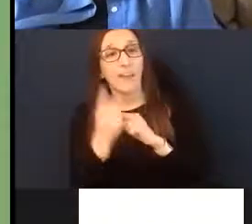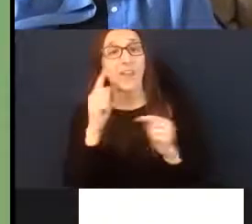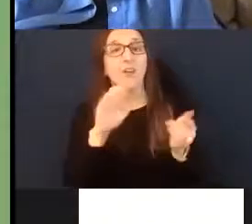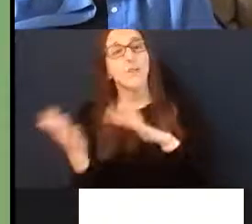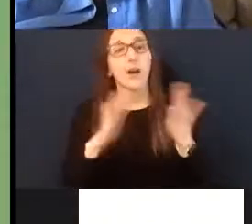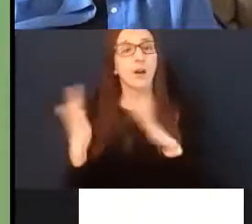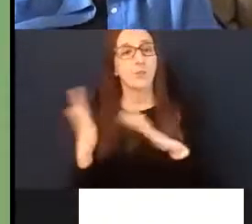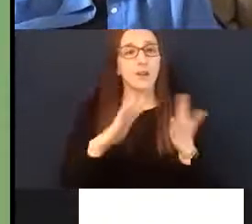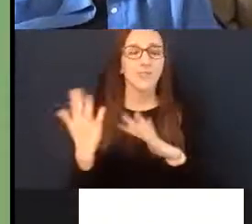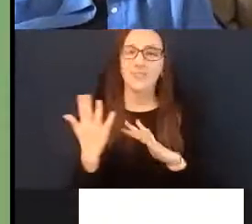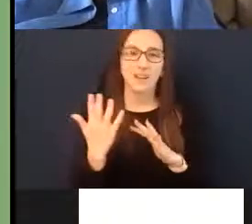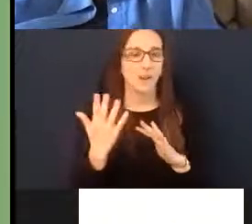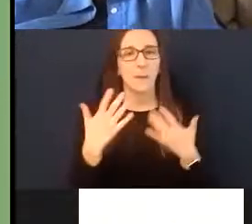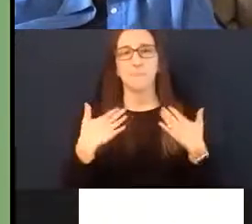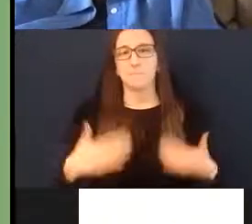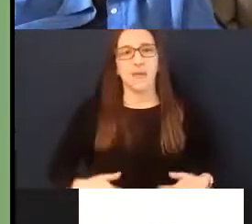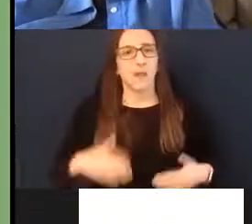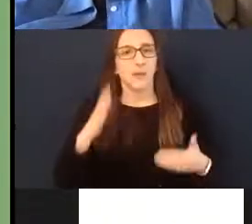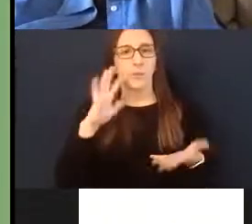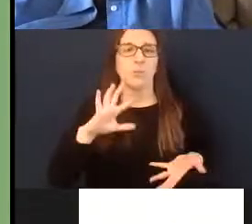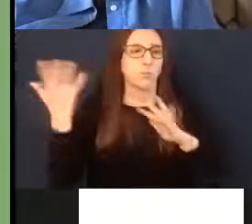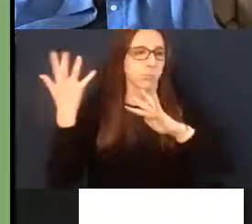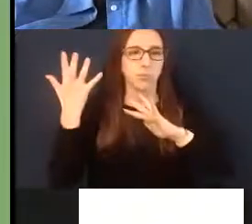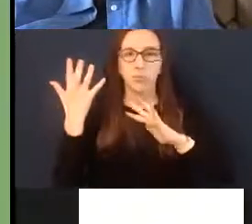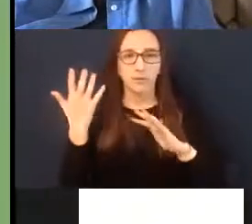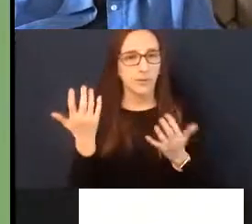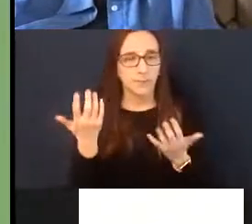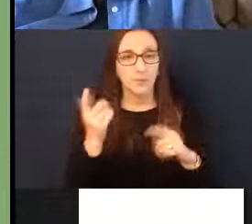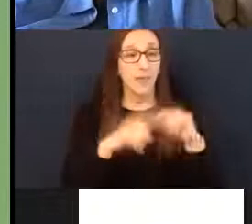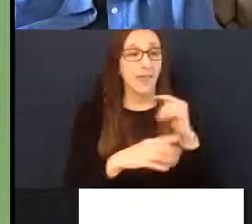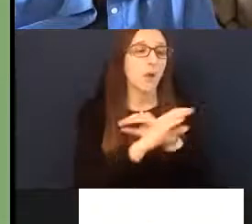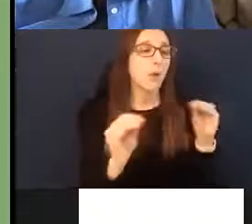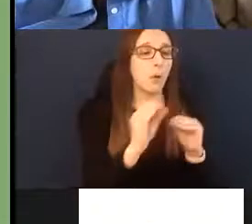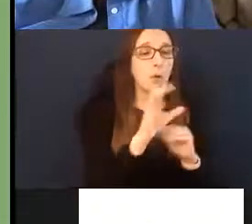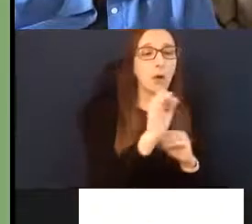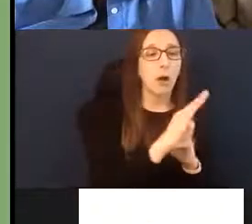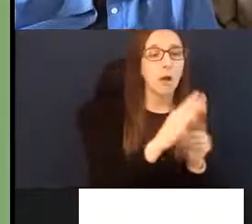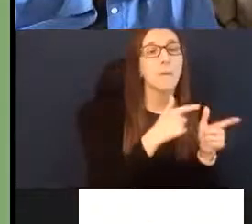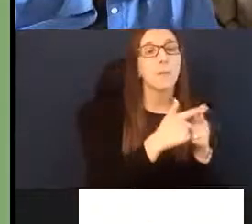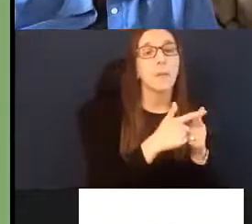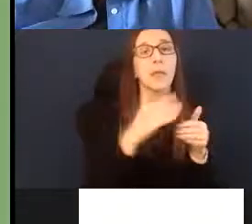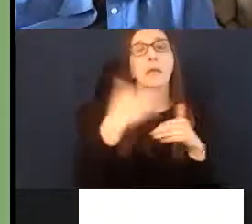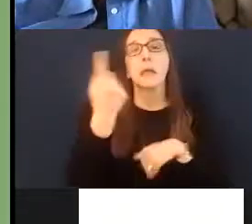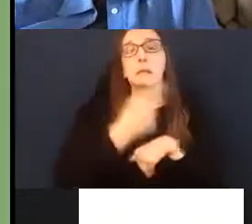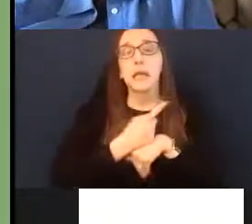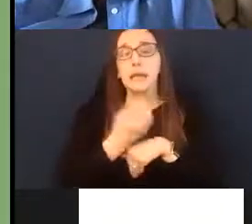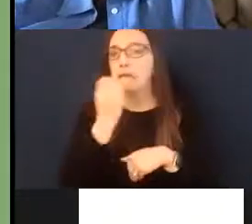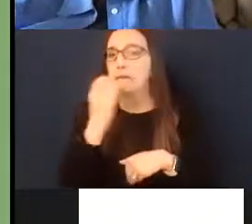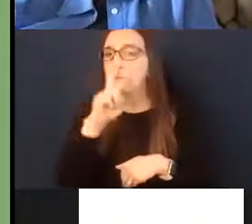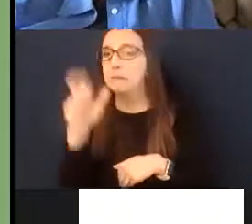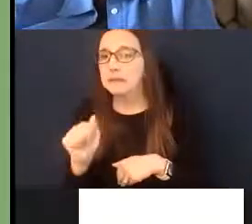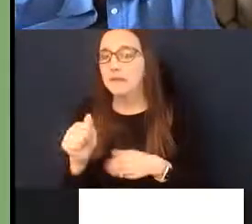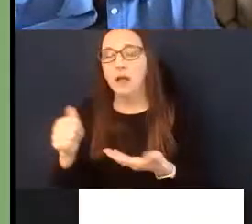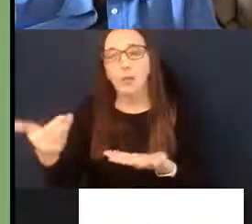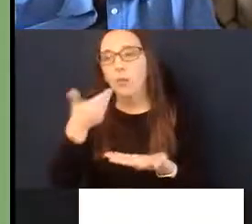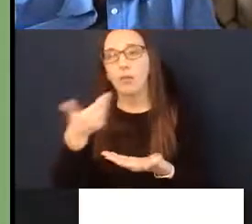diet. You can't just not eat any carbs and then the next day eat 6 slices of pizza.